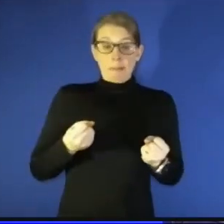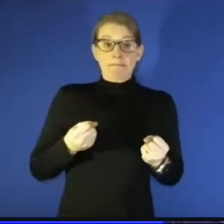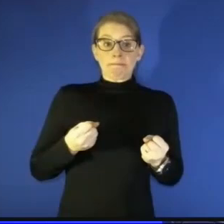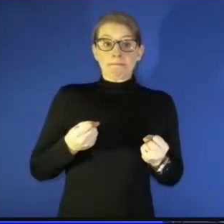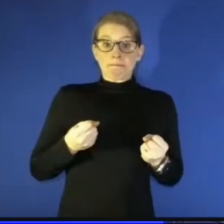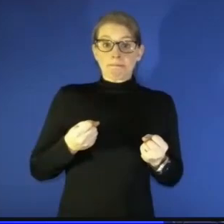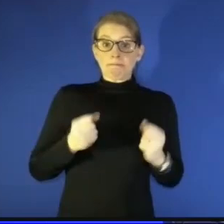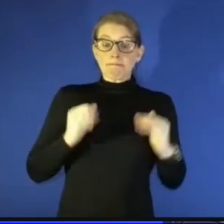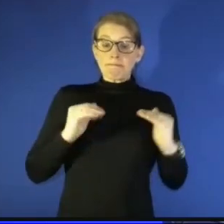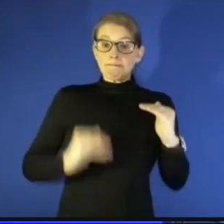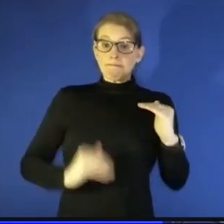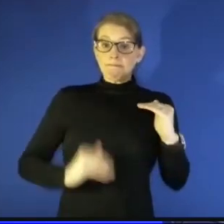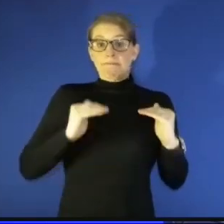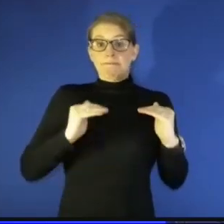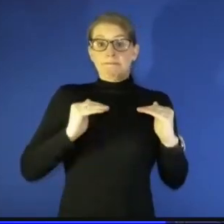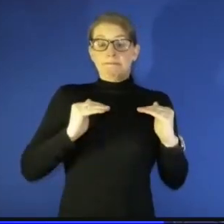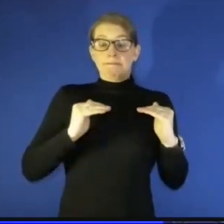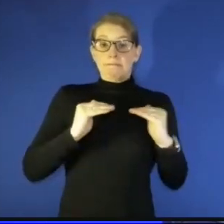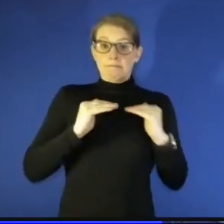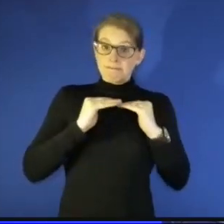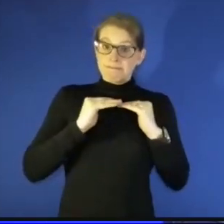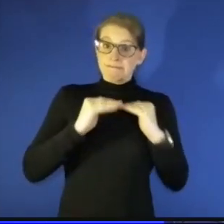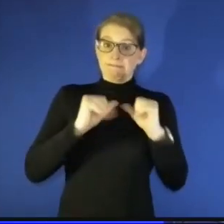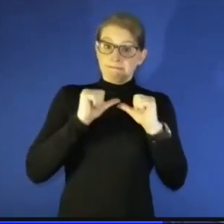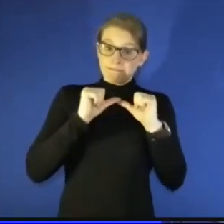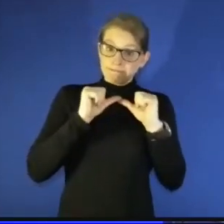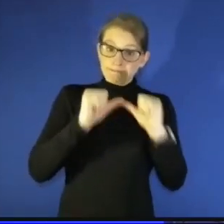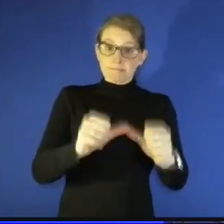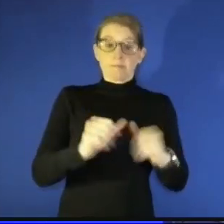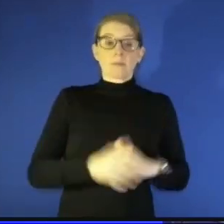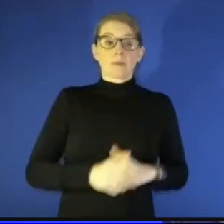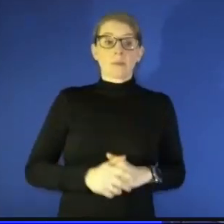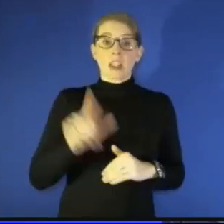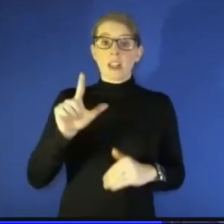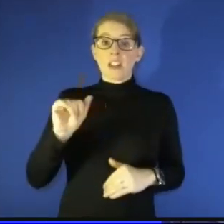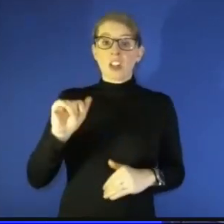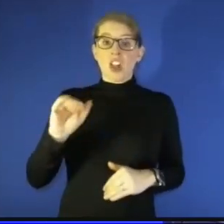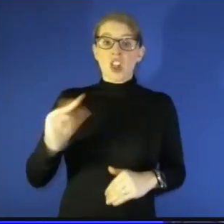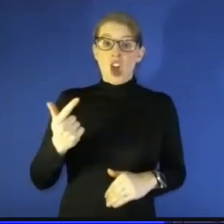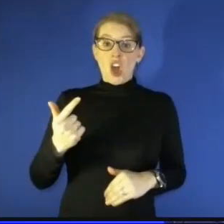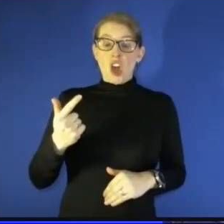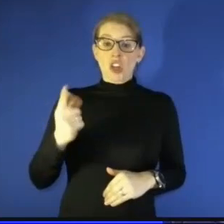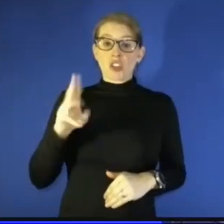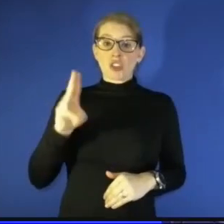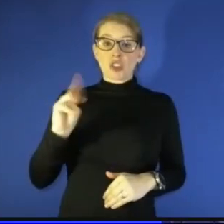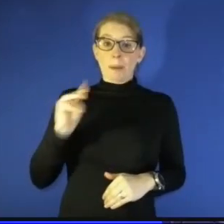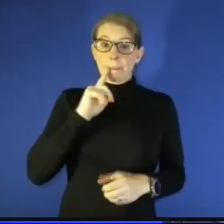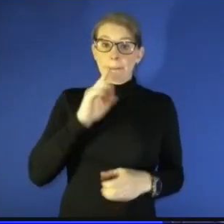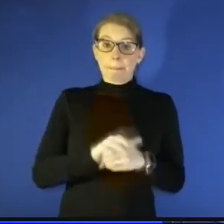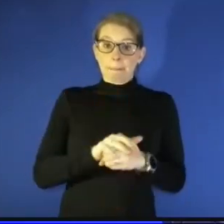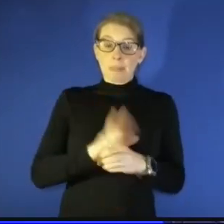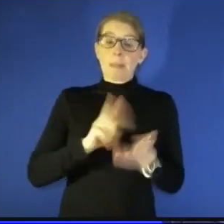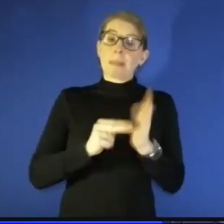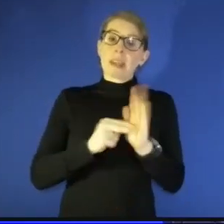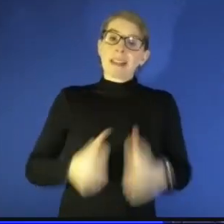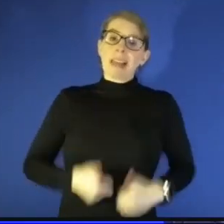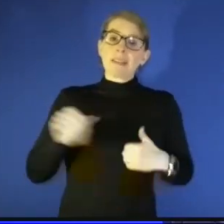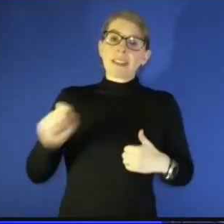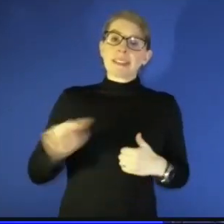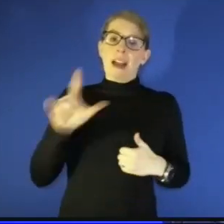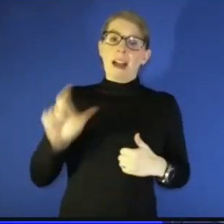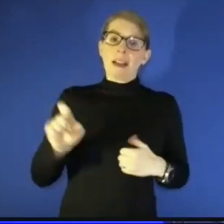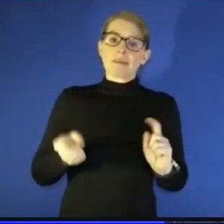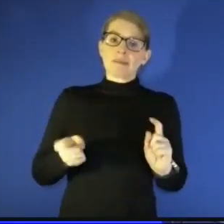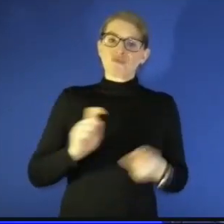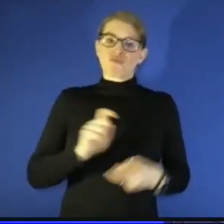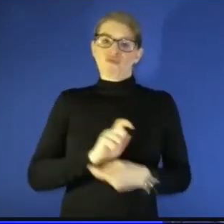for as long as possible, it is a long-term commitment. It is a lifestyle commitment. It is paying attention to things